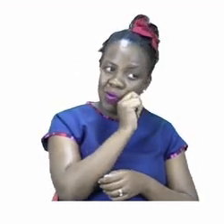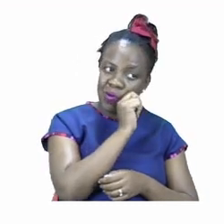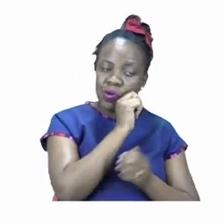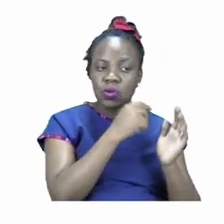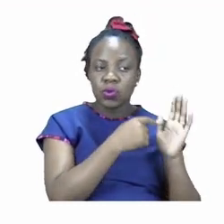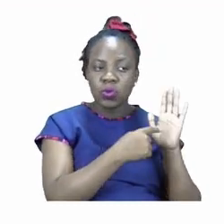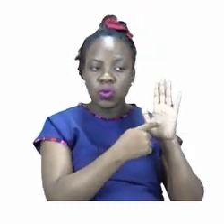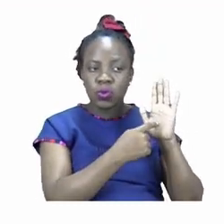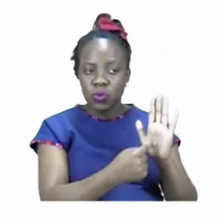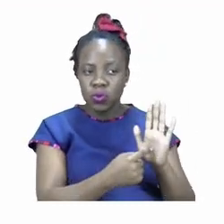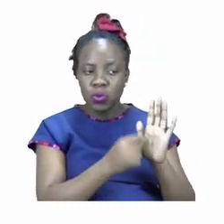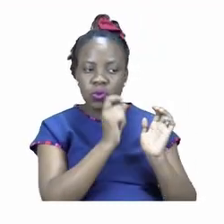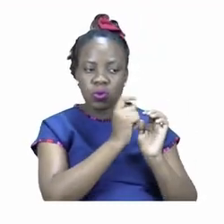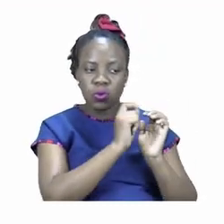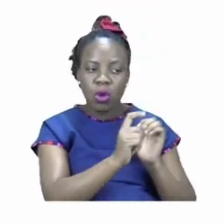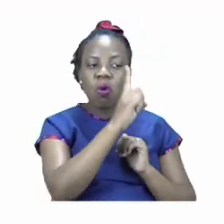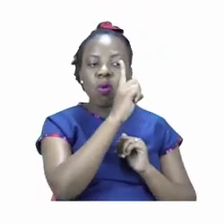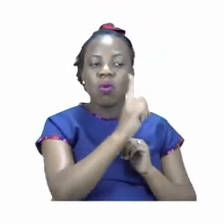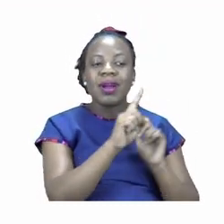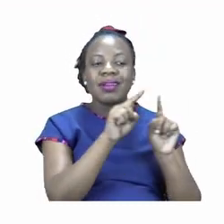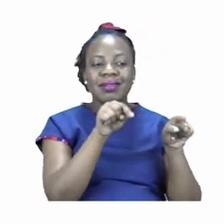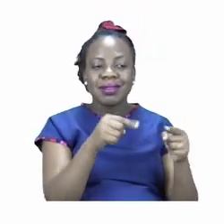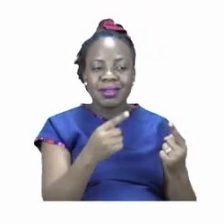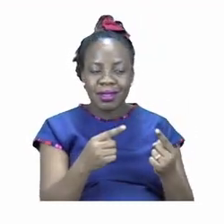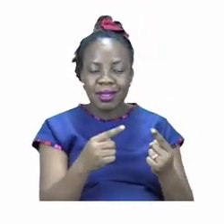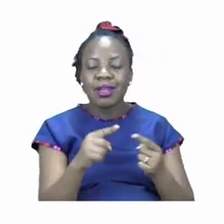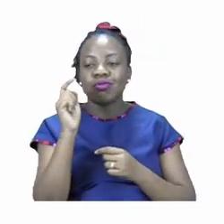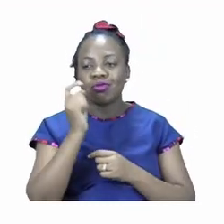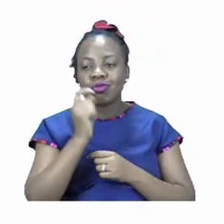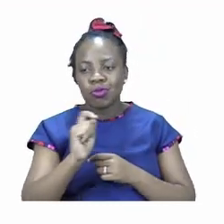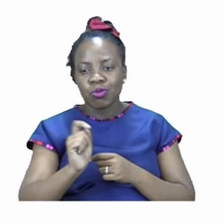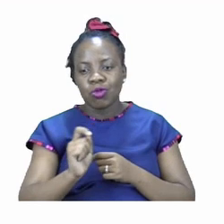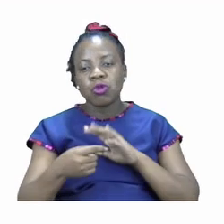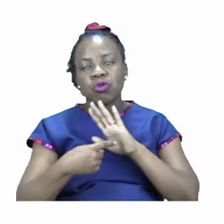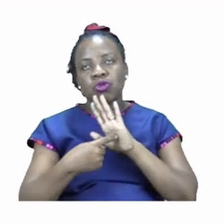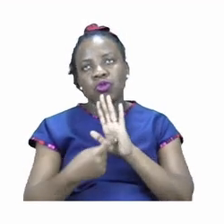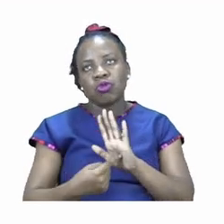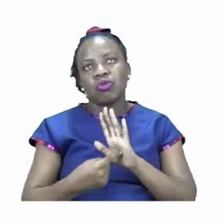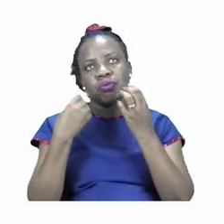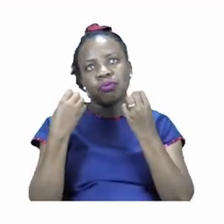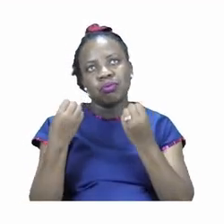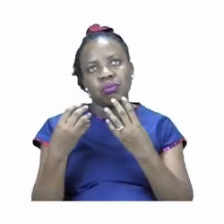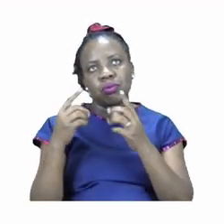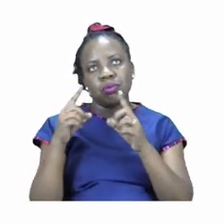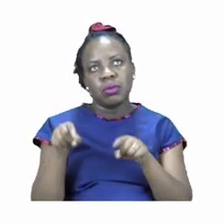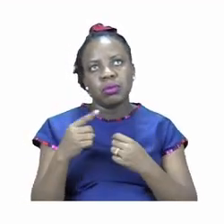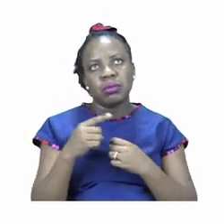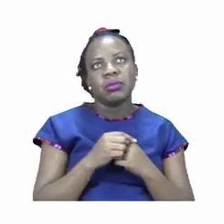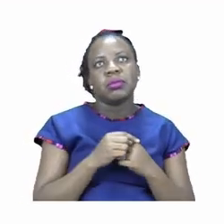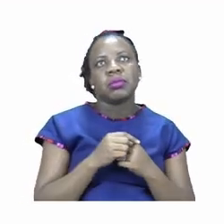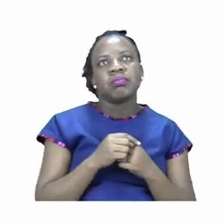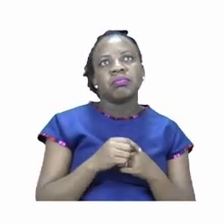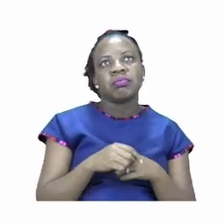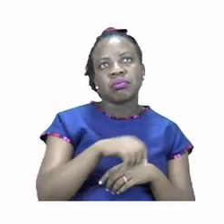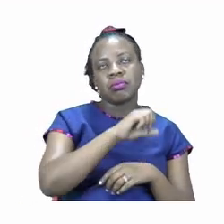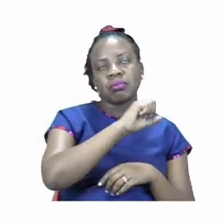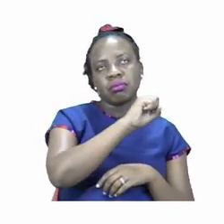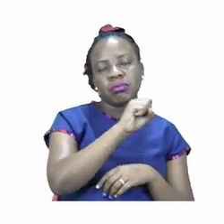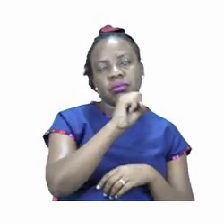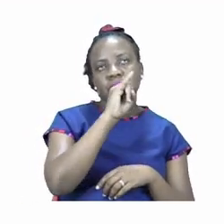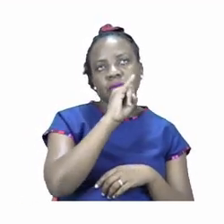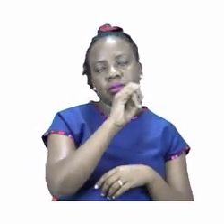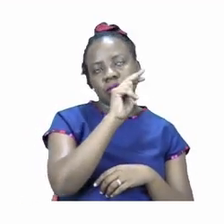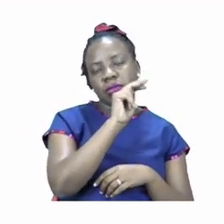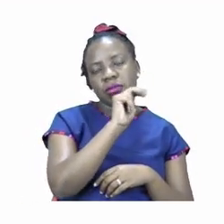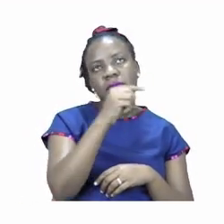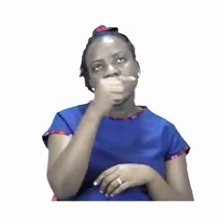to many. Remember, singular means one, plural means two or many. It's going to be